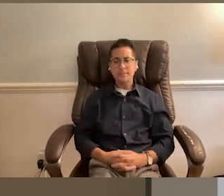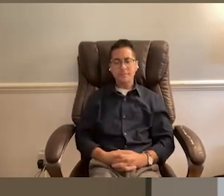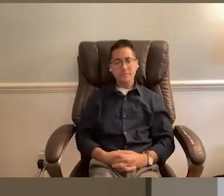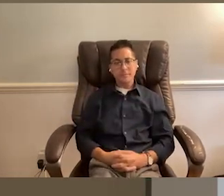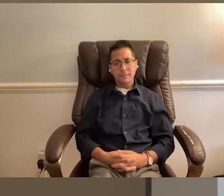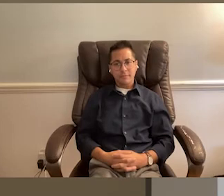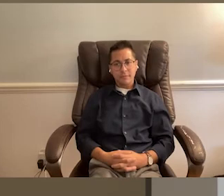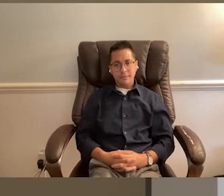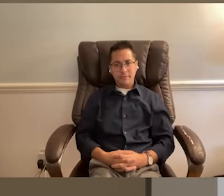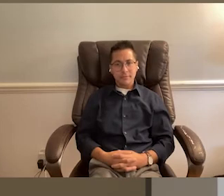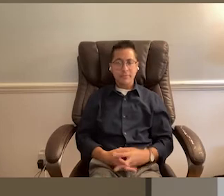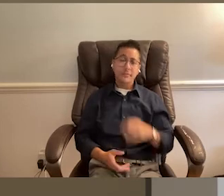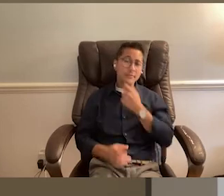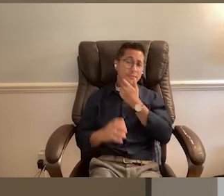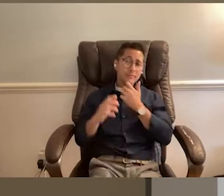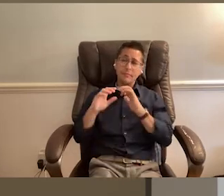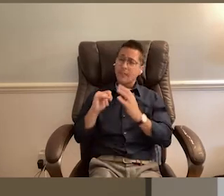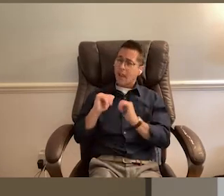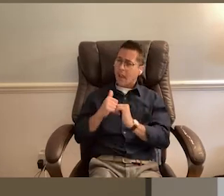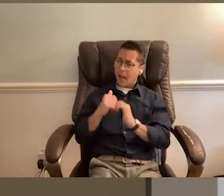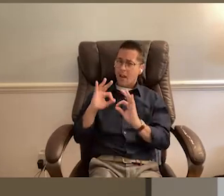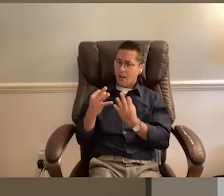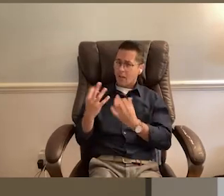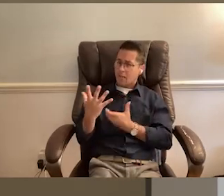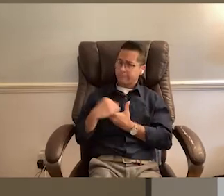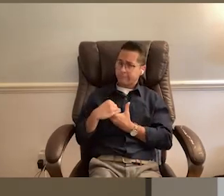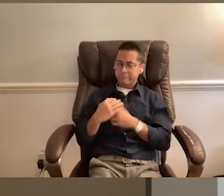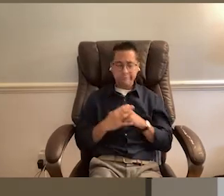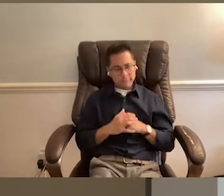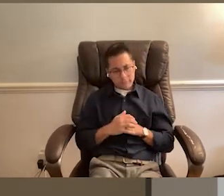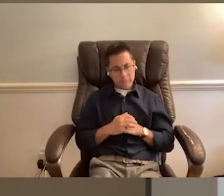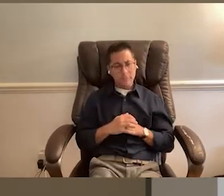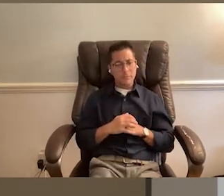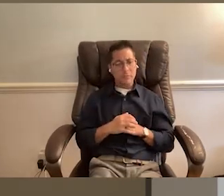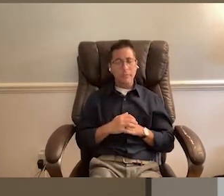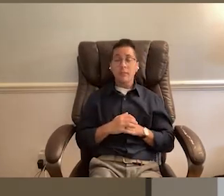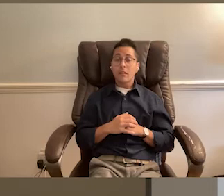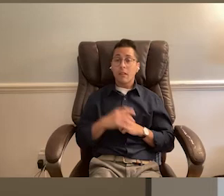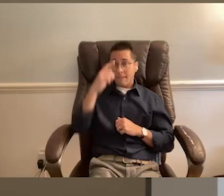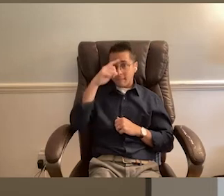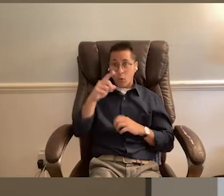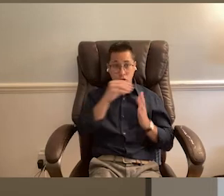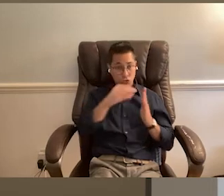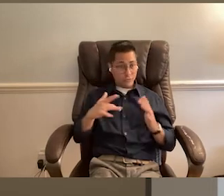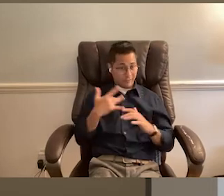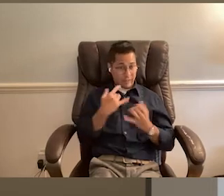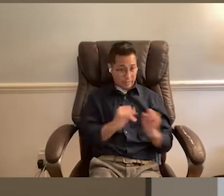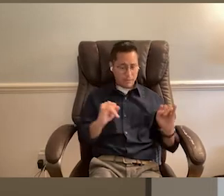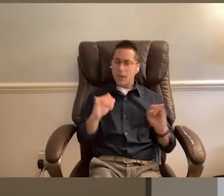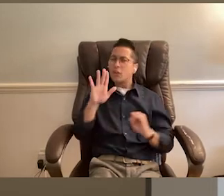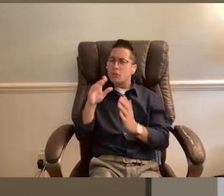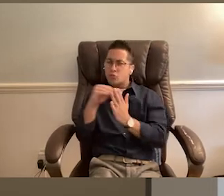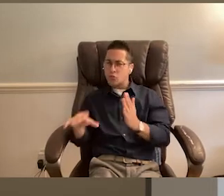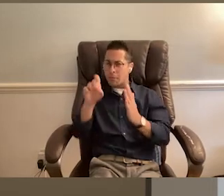a 10-slide PowerPoint on the same information or what you learned in the class or whatever it might be. And they can submit that. And some of our students